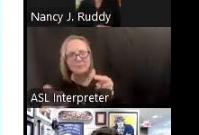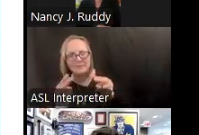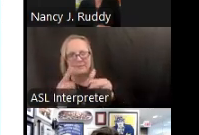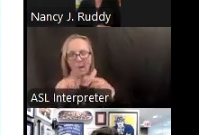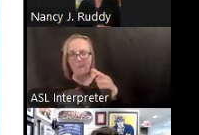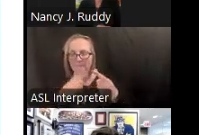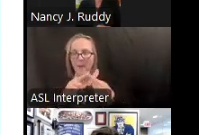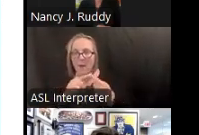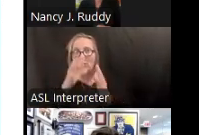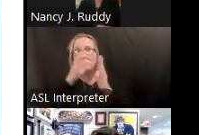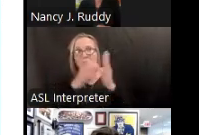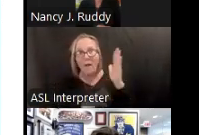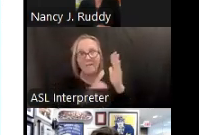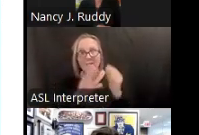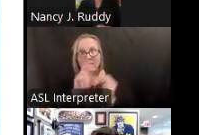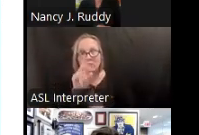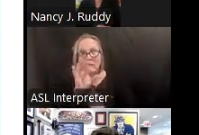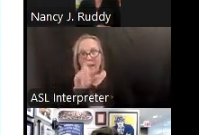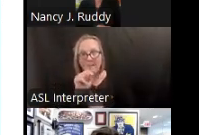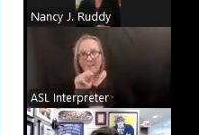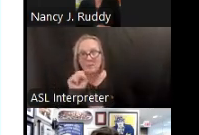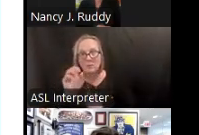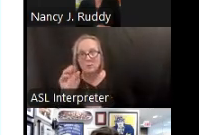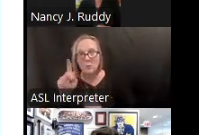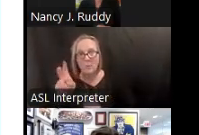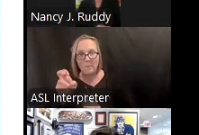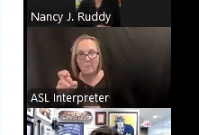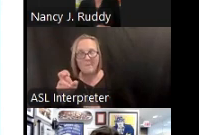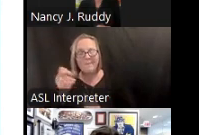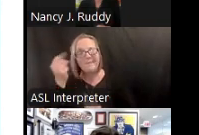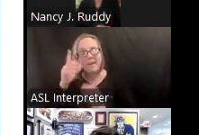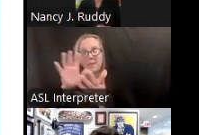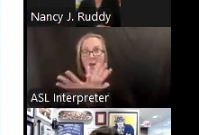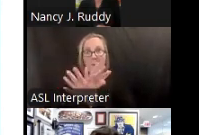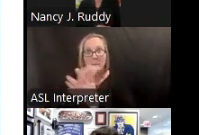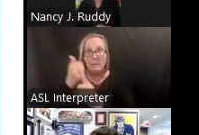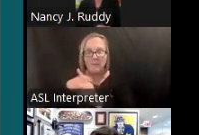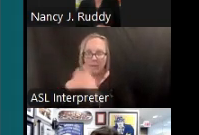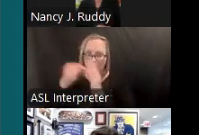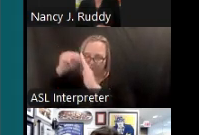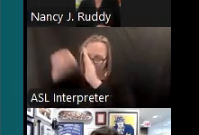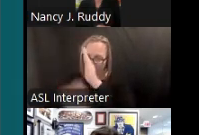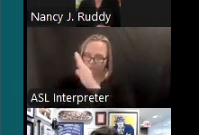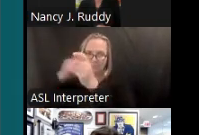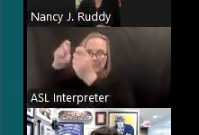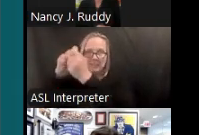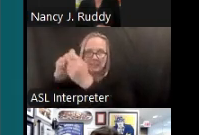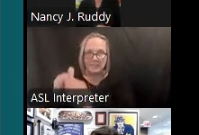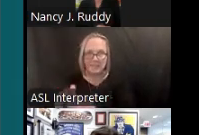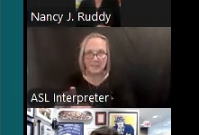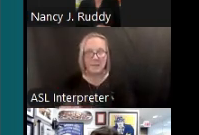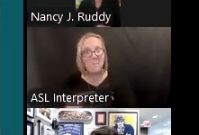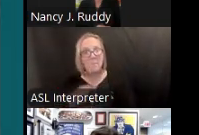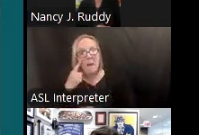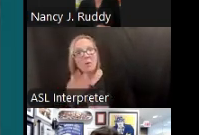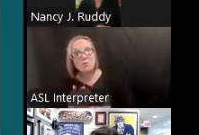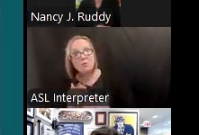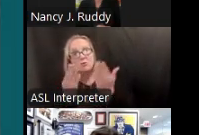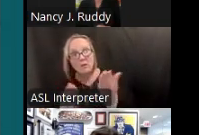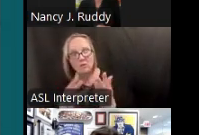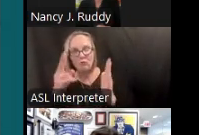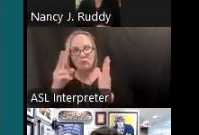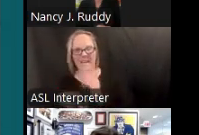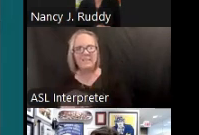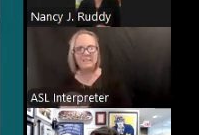of the draft scope. There's a lot more detail in the actual document, so I invite you to review the full document for more